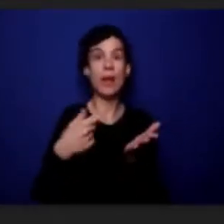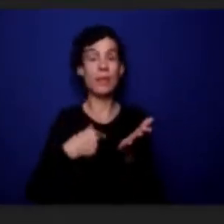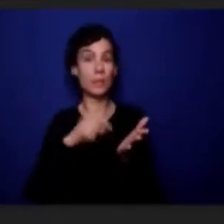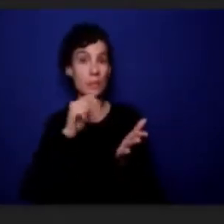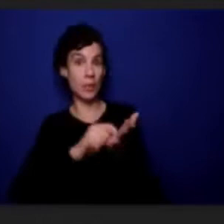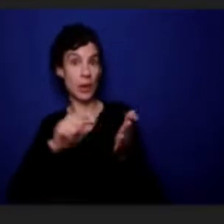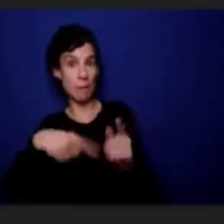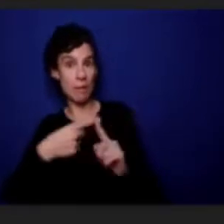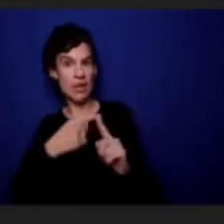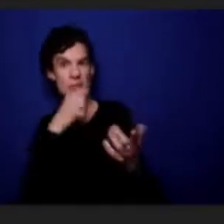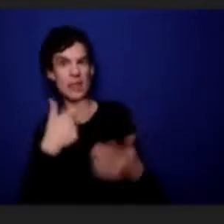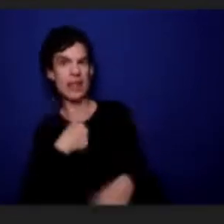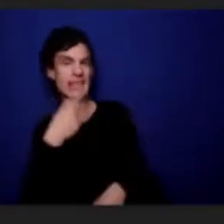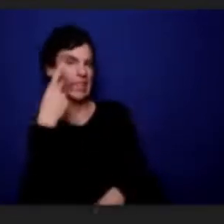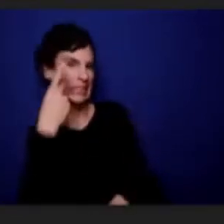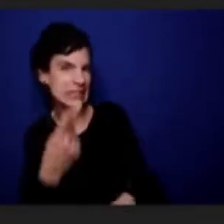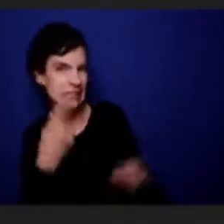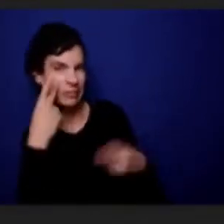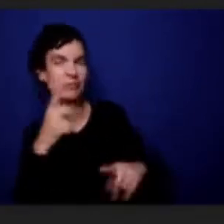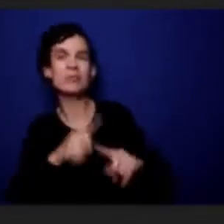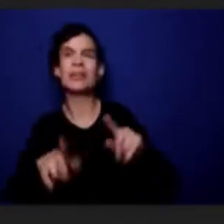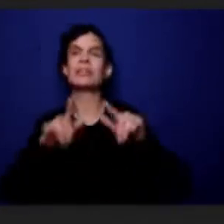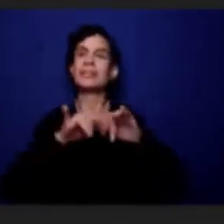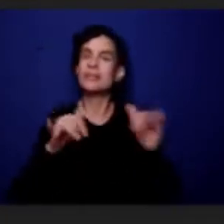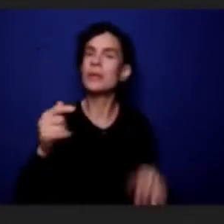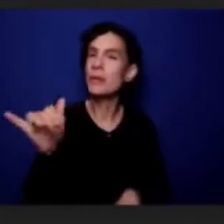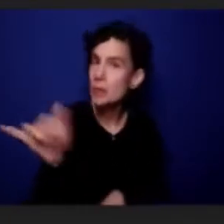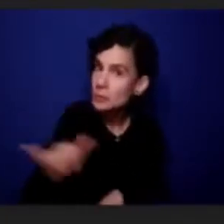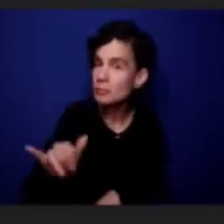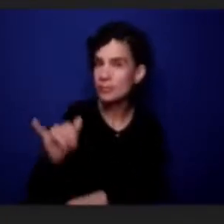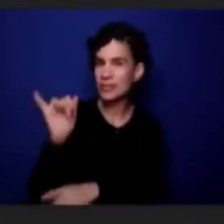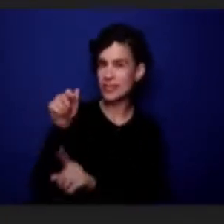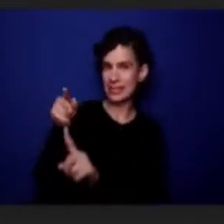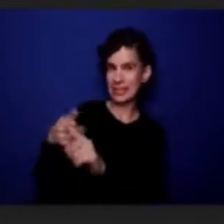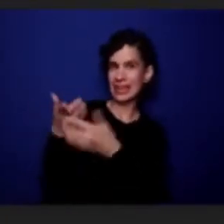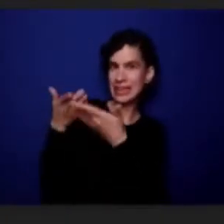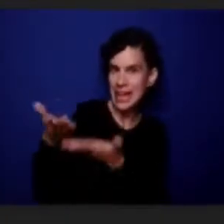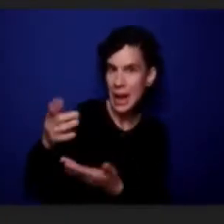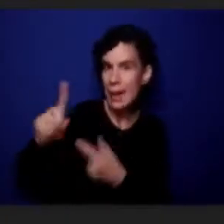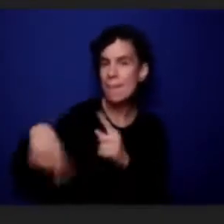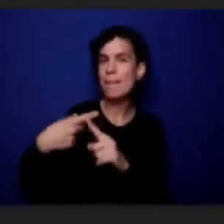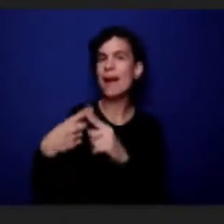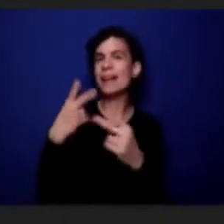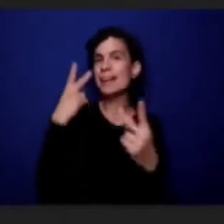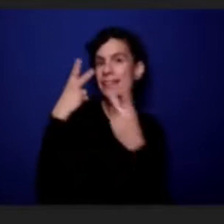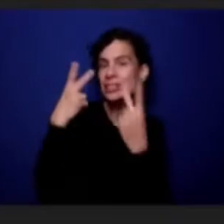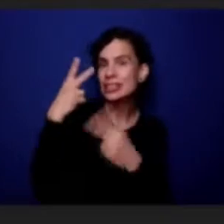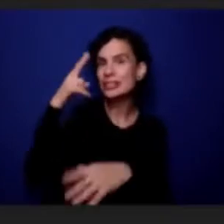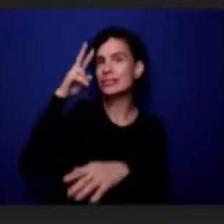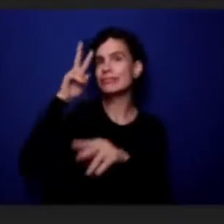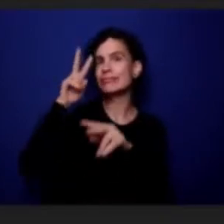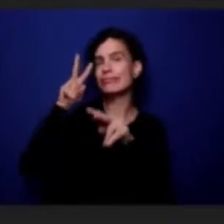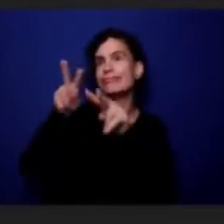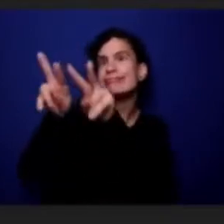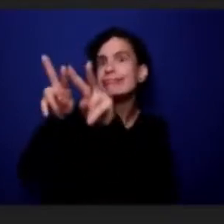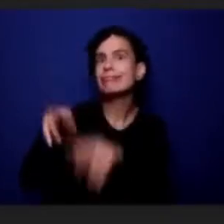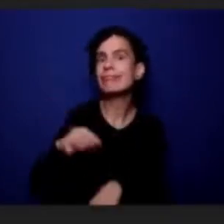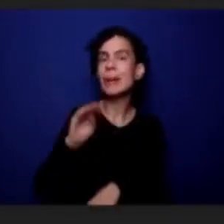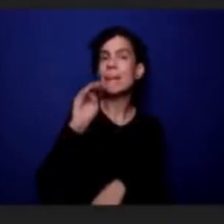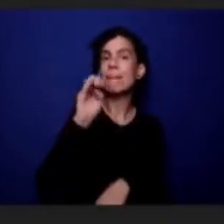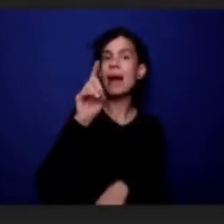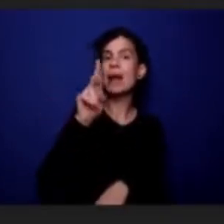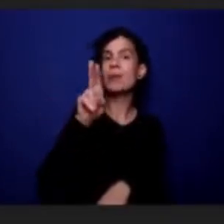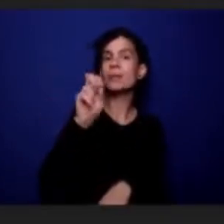think as well, the objects that I wrote about were not solely things that are perceived visually, but as